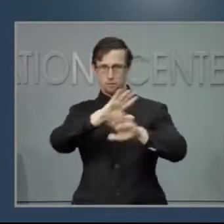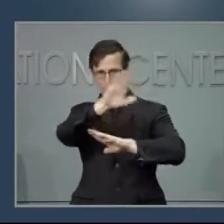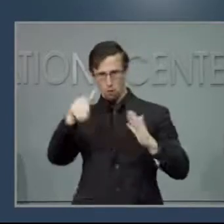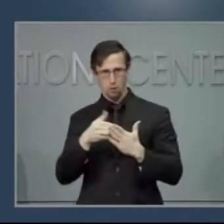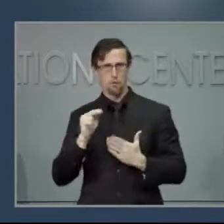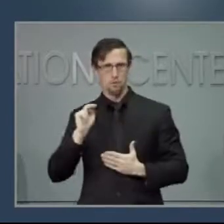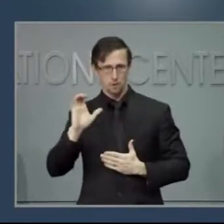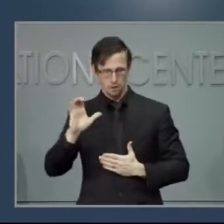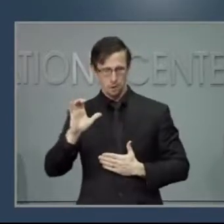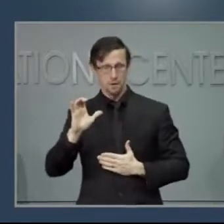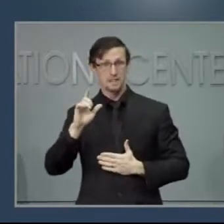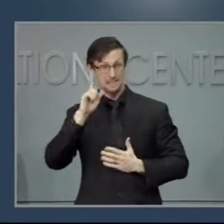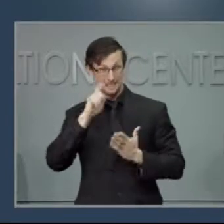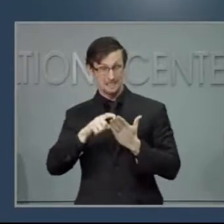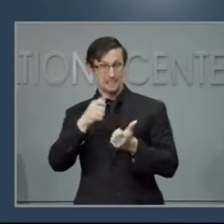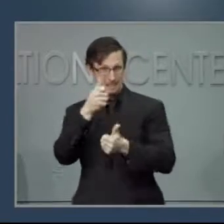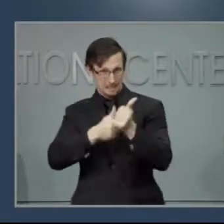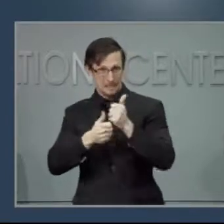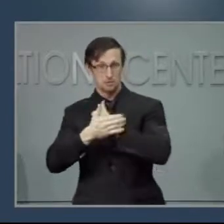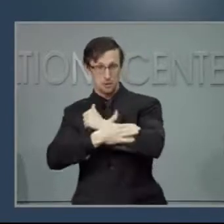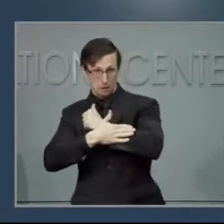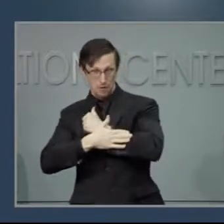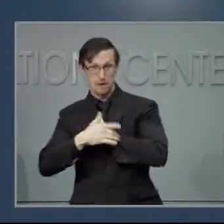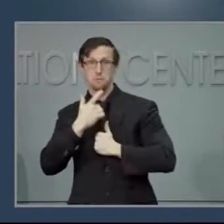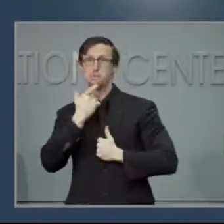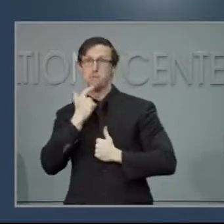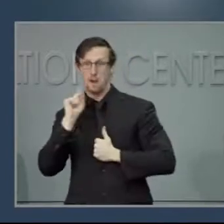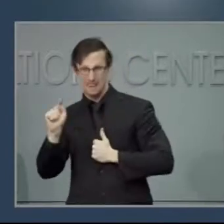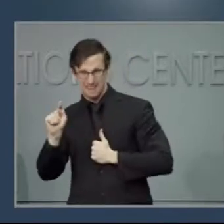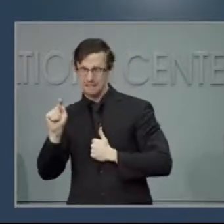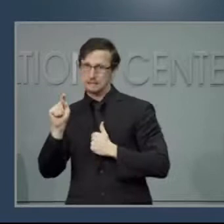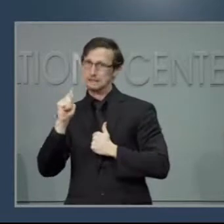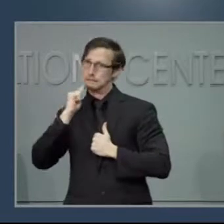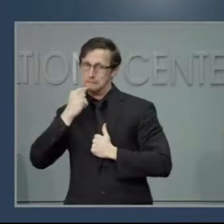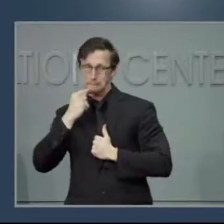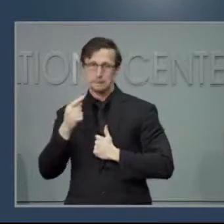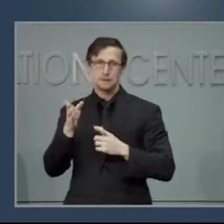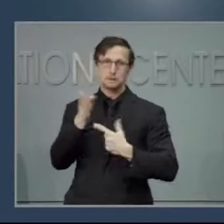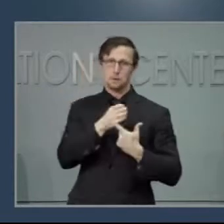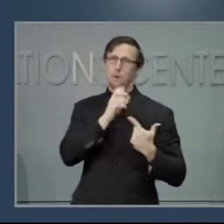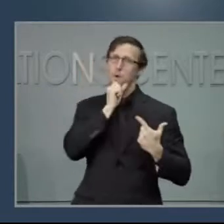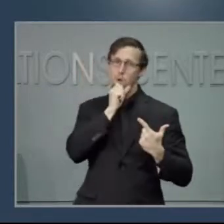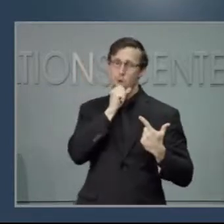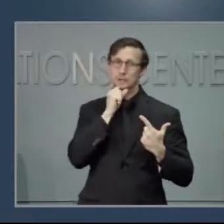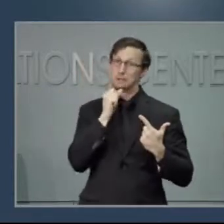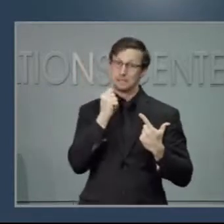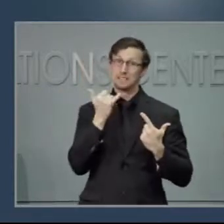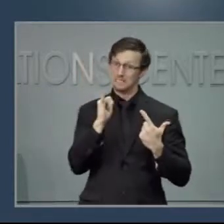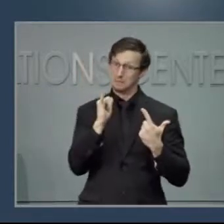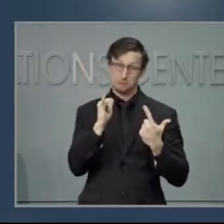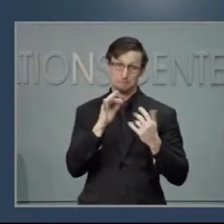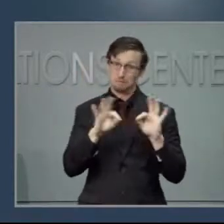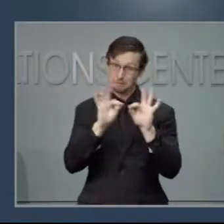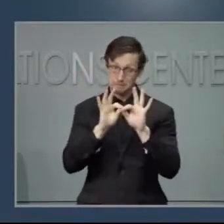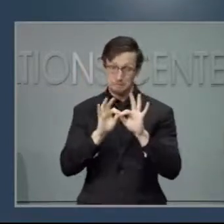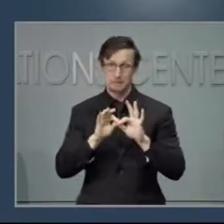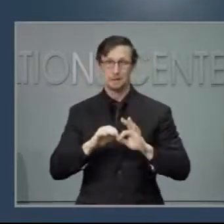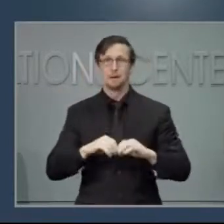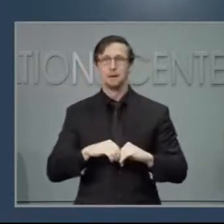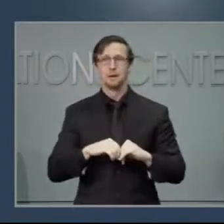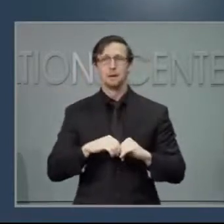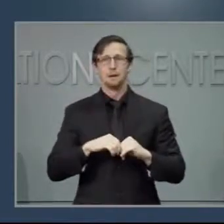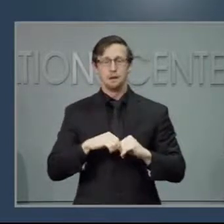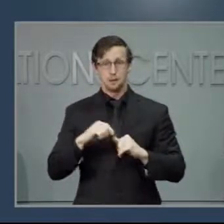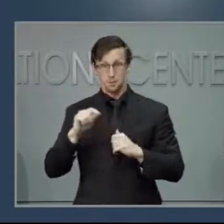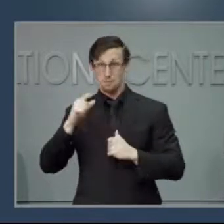has counties meeting critical for red and orange. 20 counties are red with critical